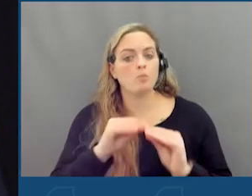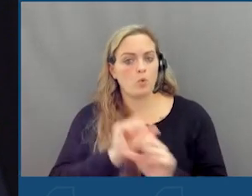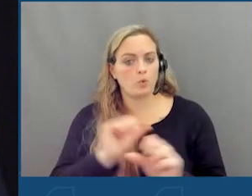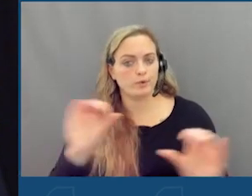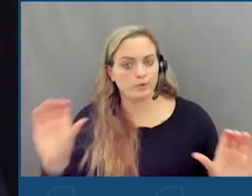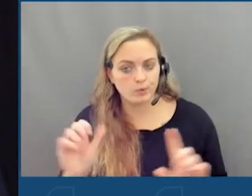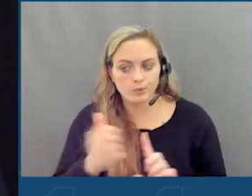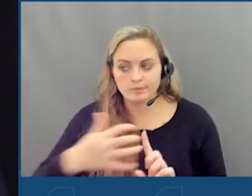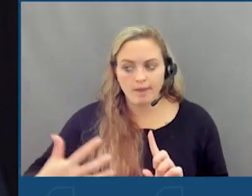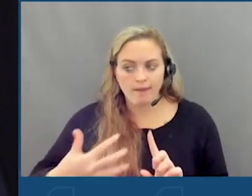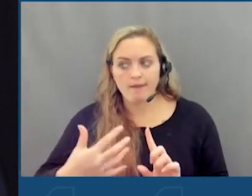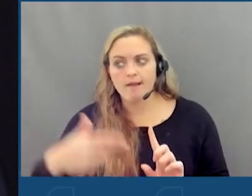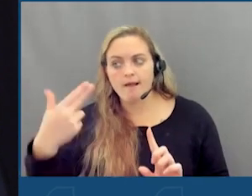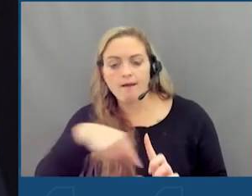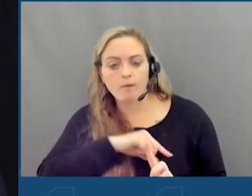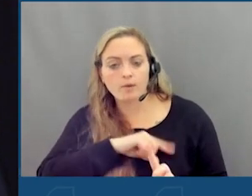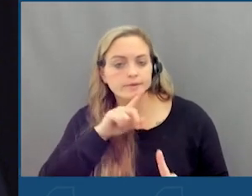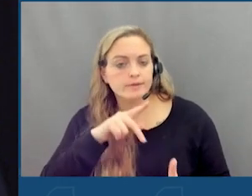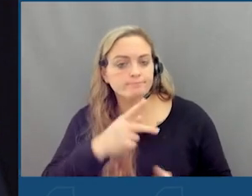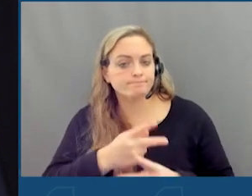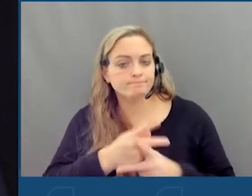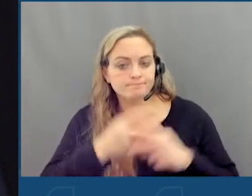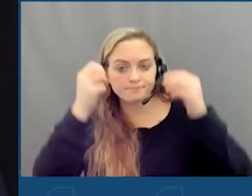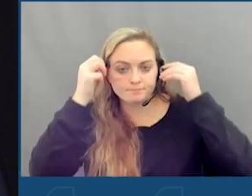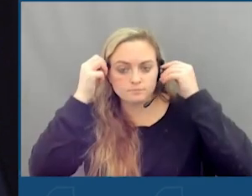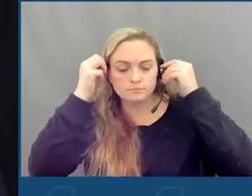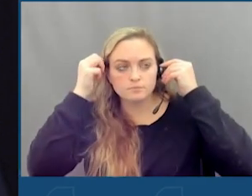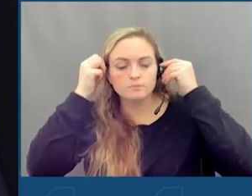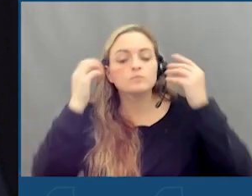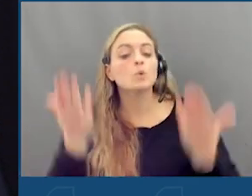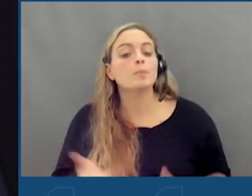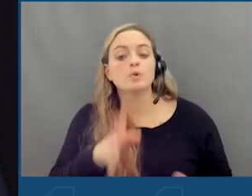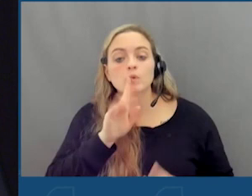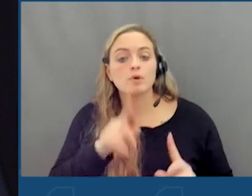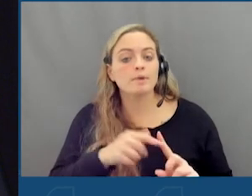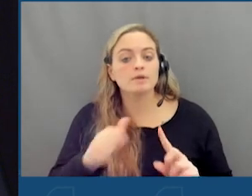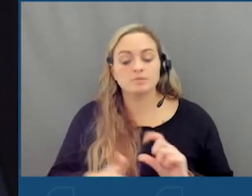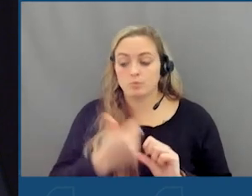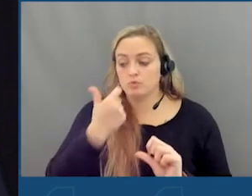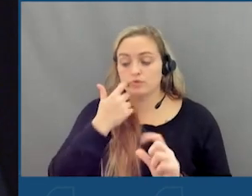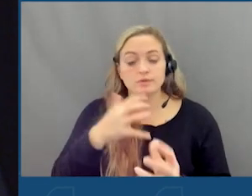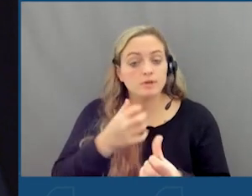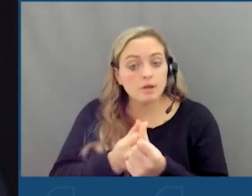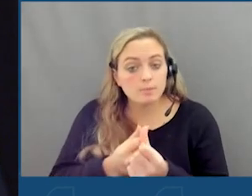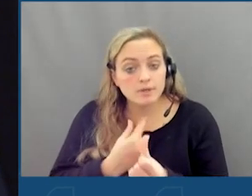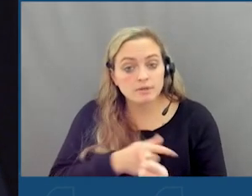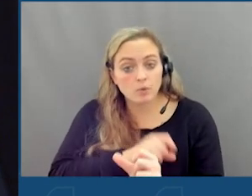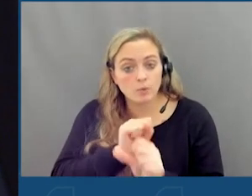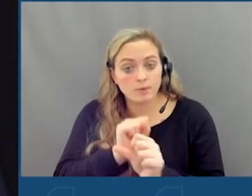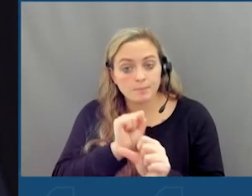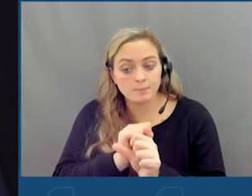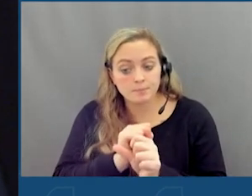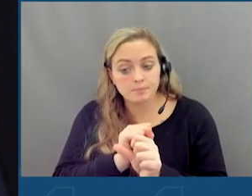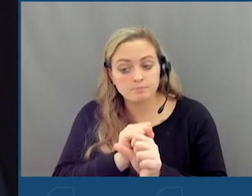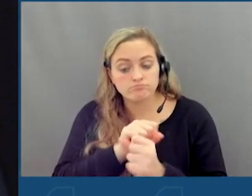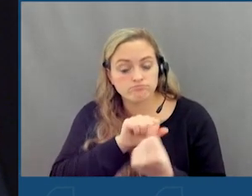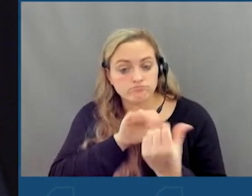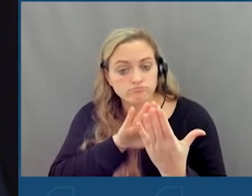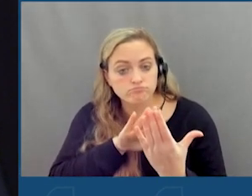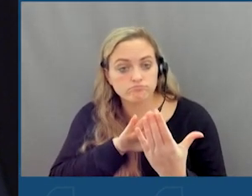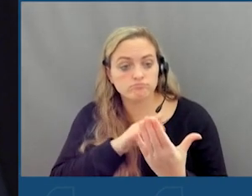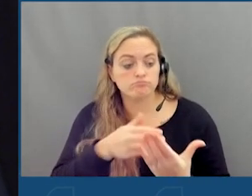expand high-quality health care. So I'm here to talk about some of the latest updates on our work to take on the